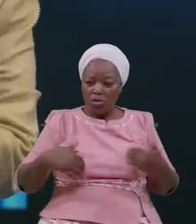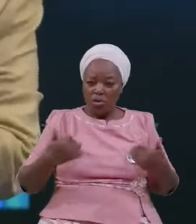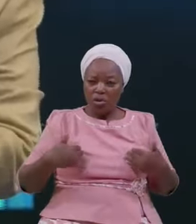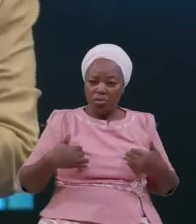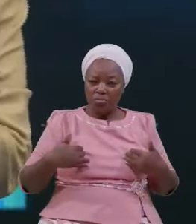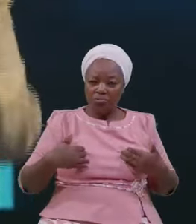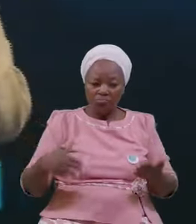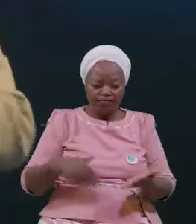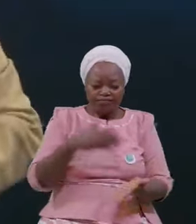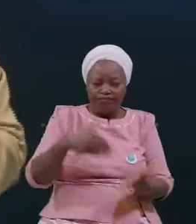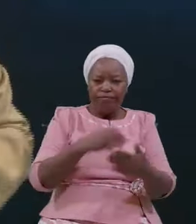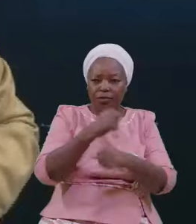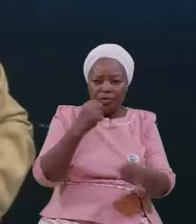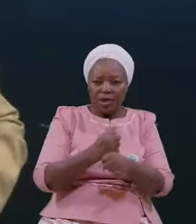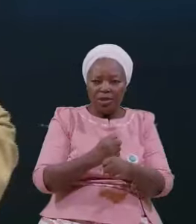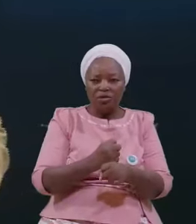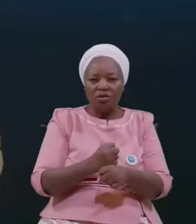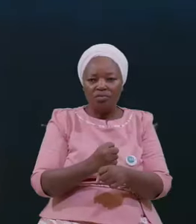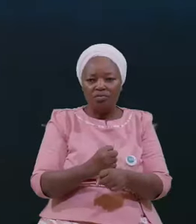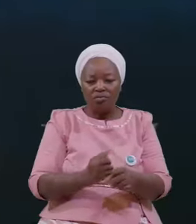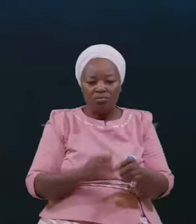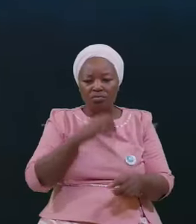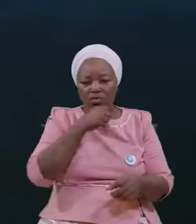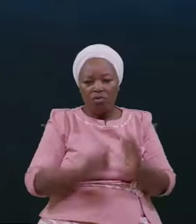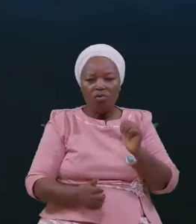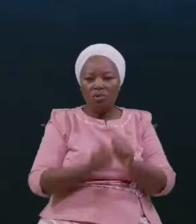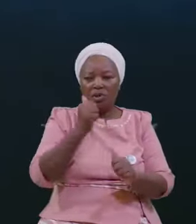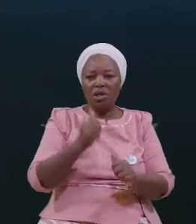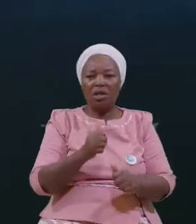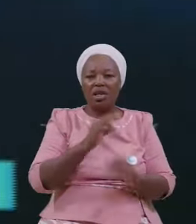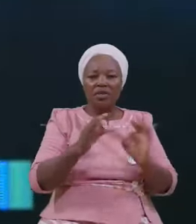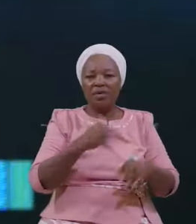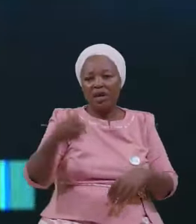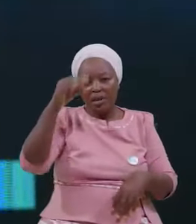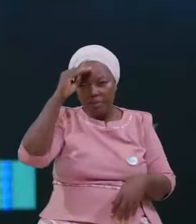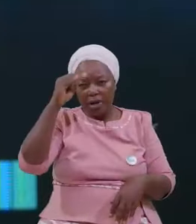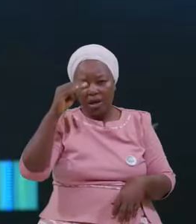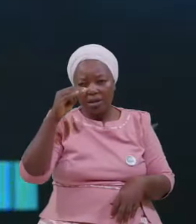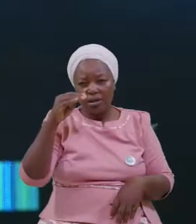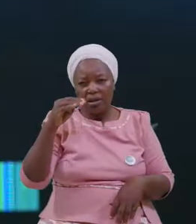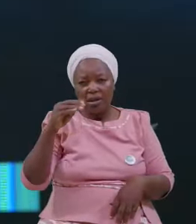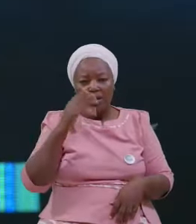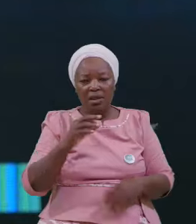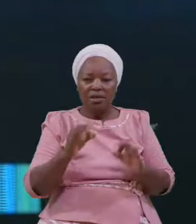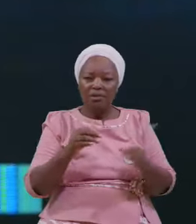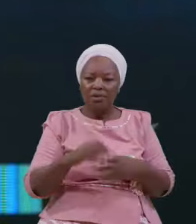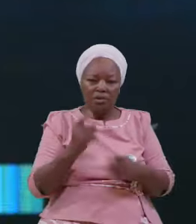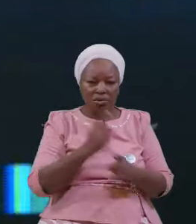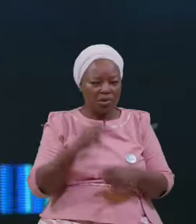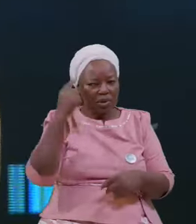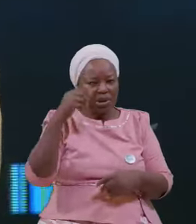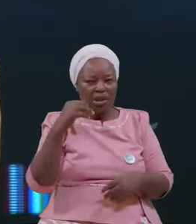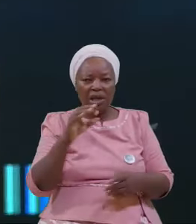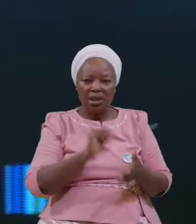middle-aged, older, if any man, is that any man is actually generic, is for everyone,